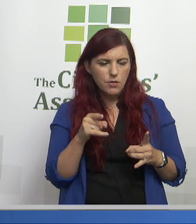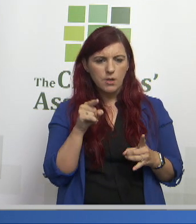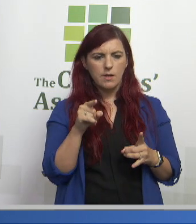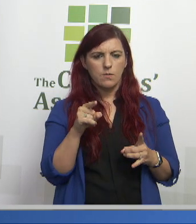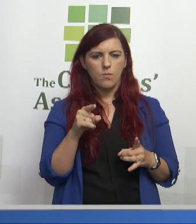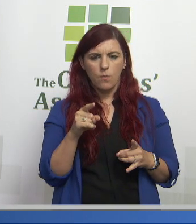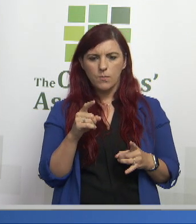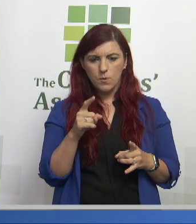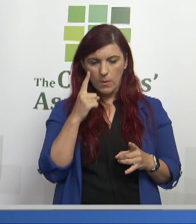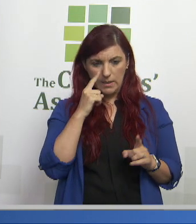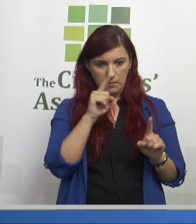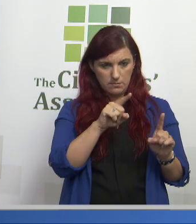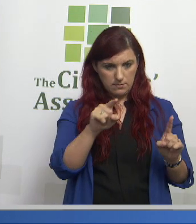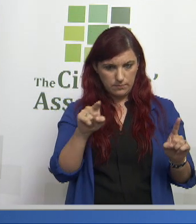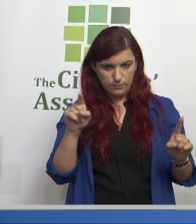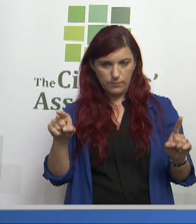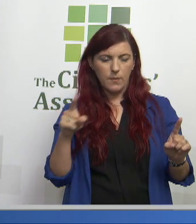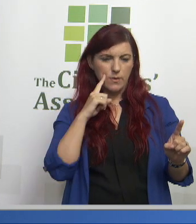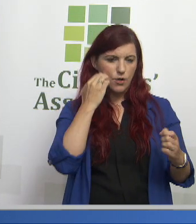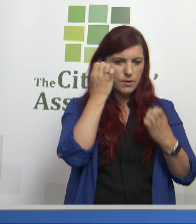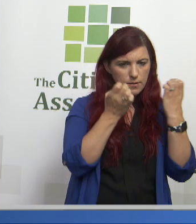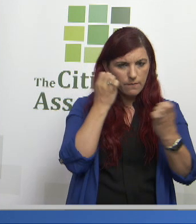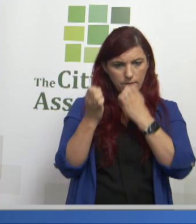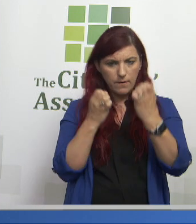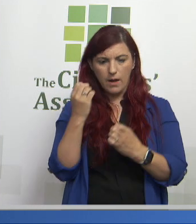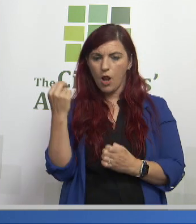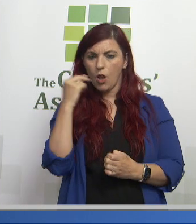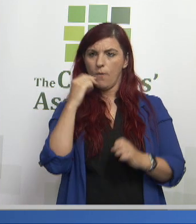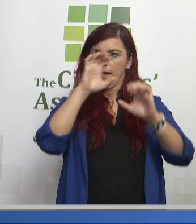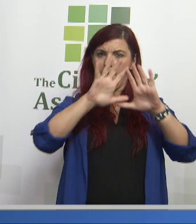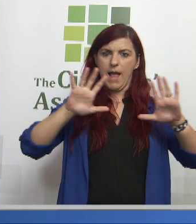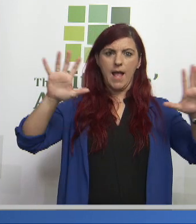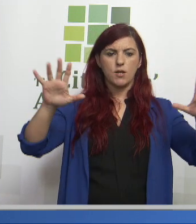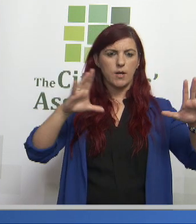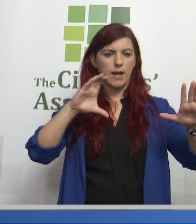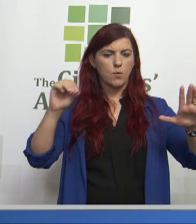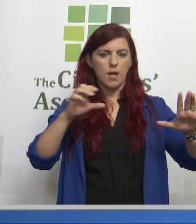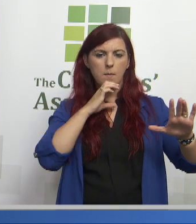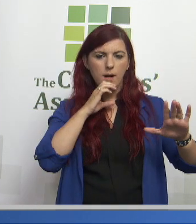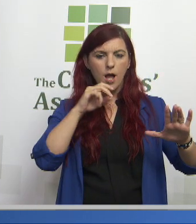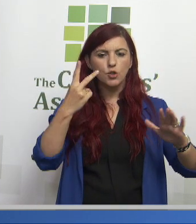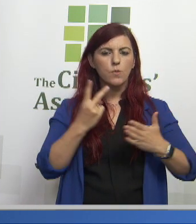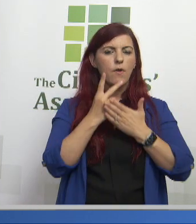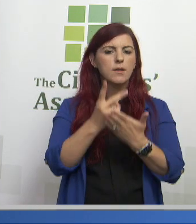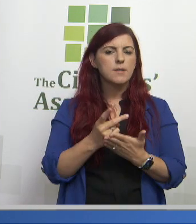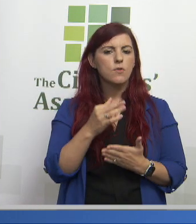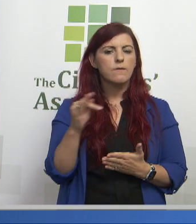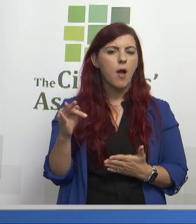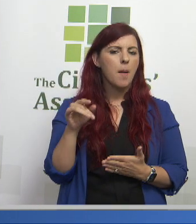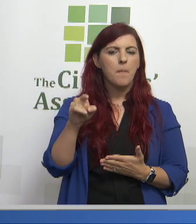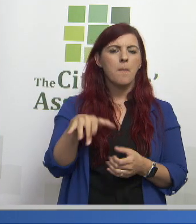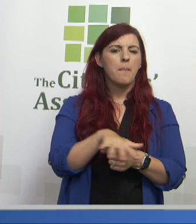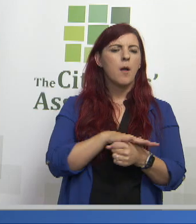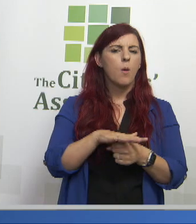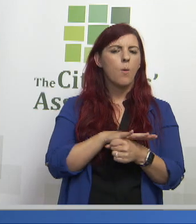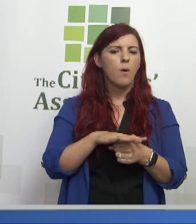Here's a young man, he's a new surveyor, surveying a really lovely hedge in County Monaghan. And here are two volunteers from a local